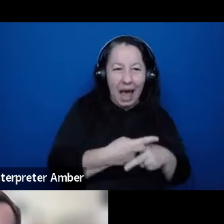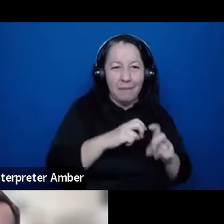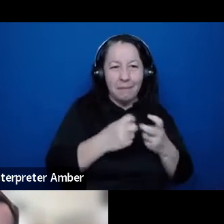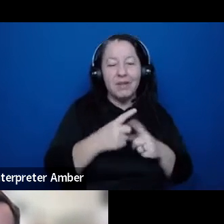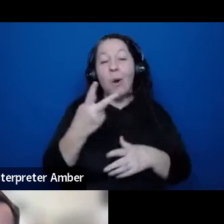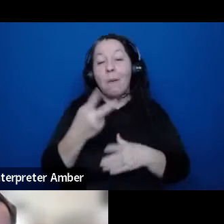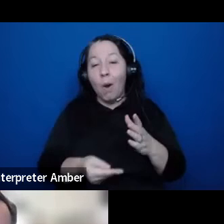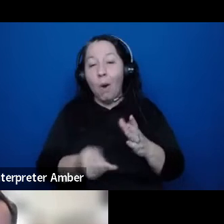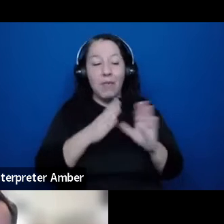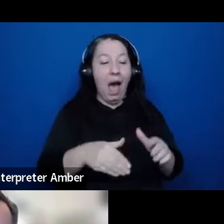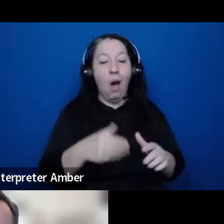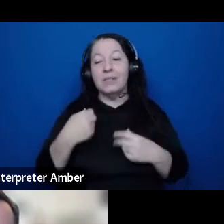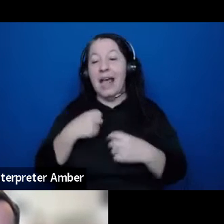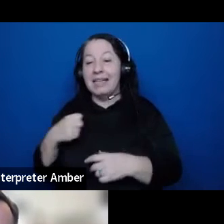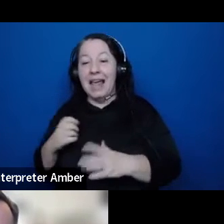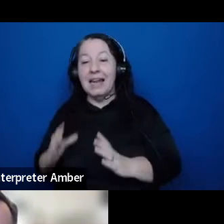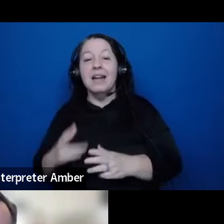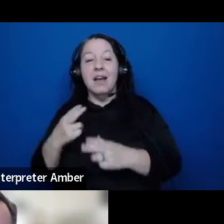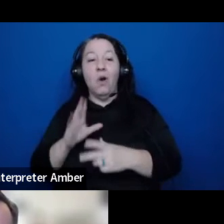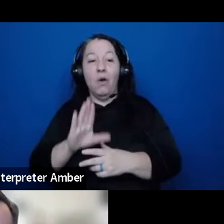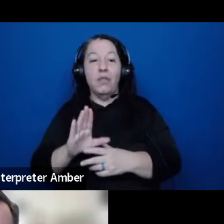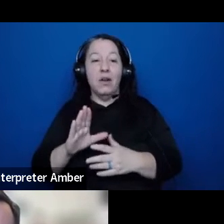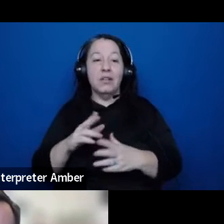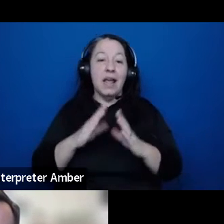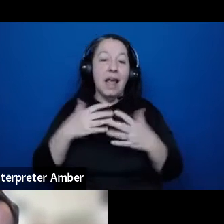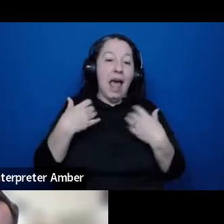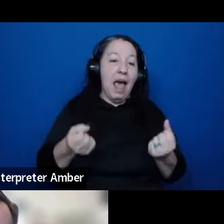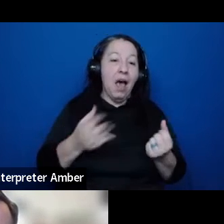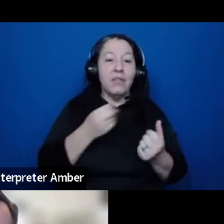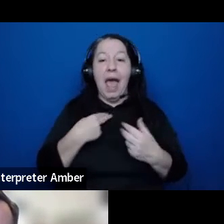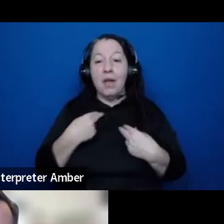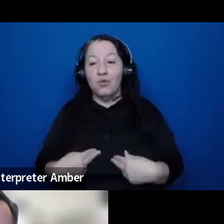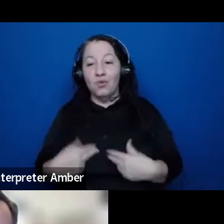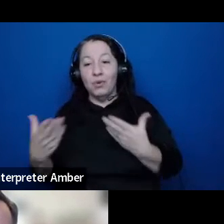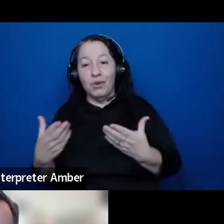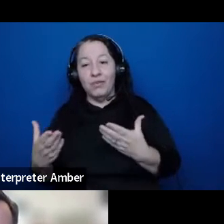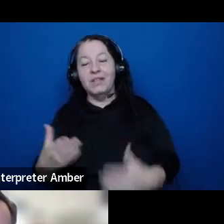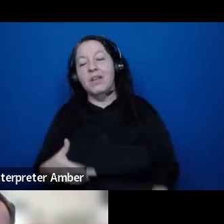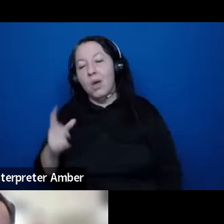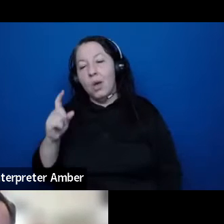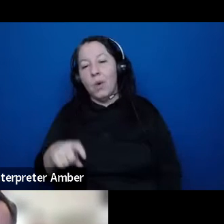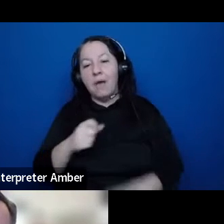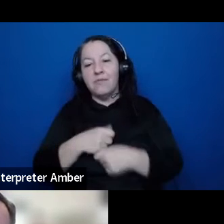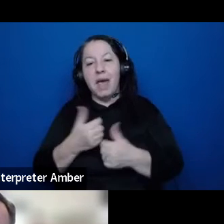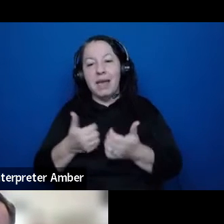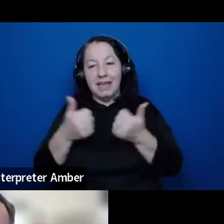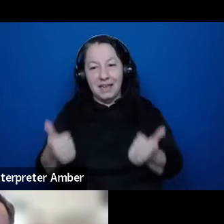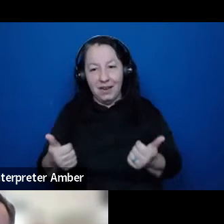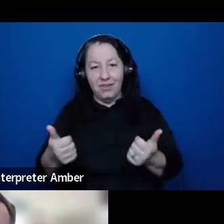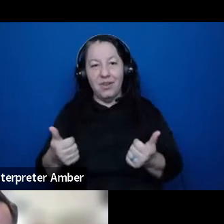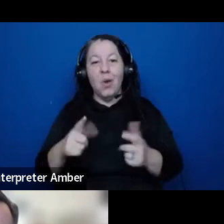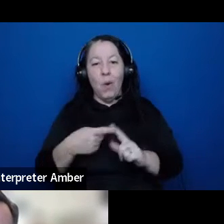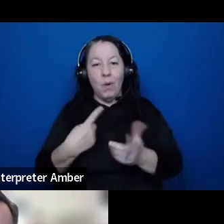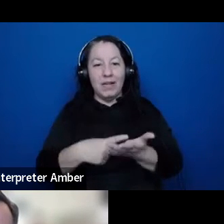their committees Health and Human Services, which we're going to have to make a distinction when we talk about HHS